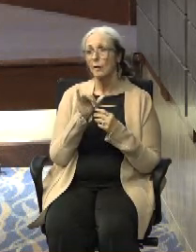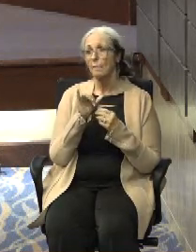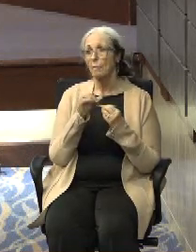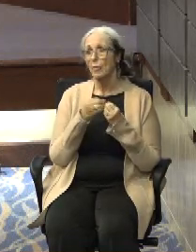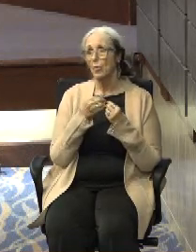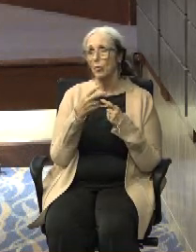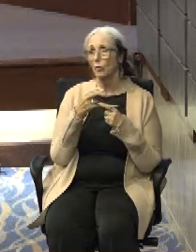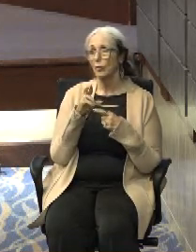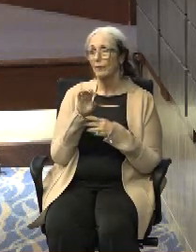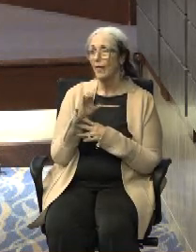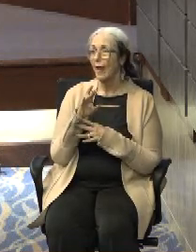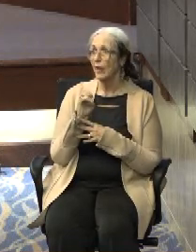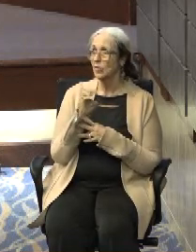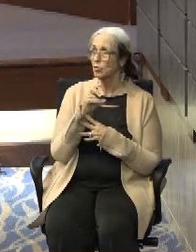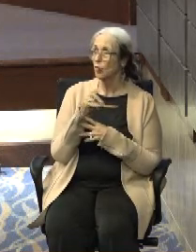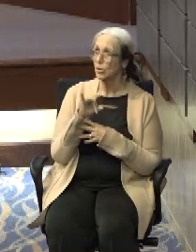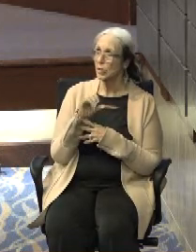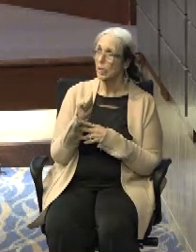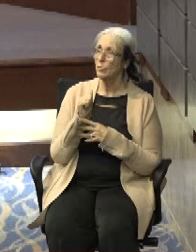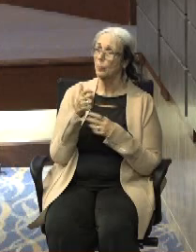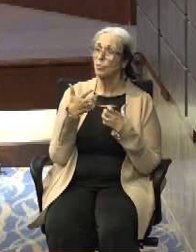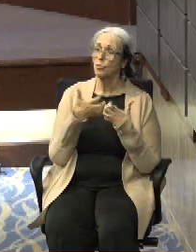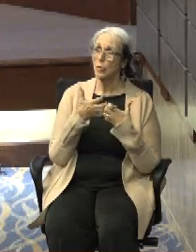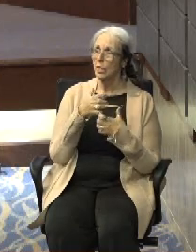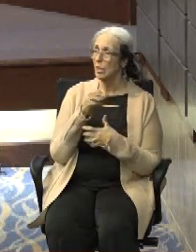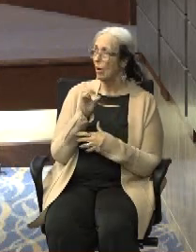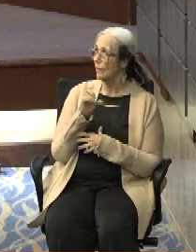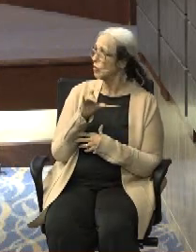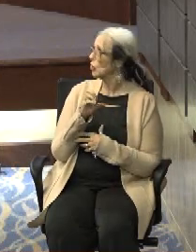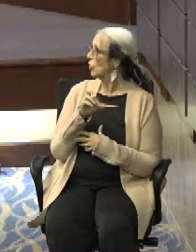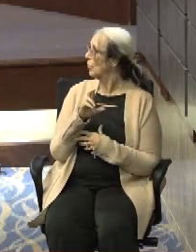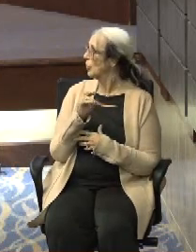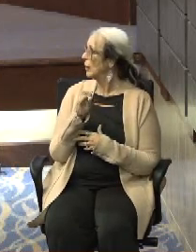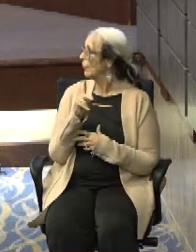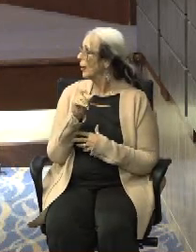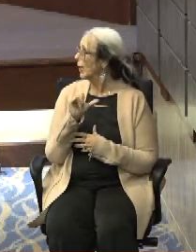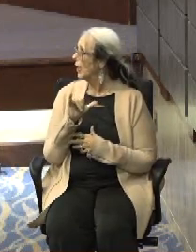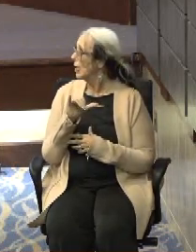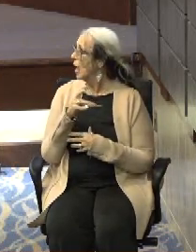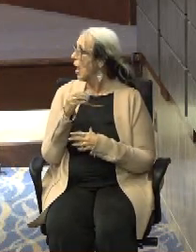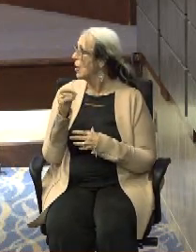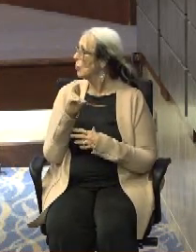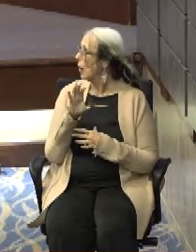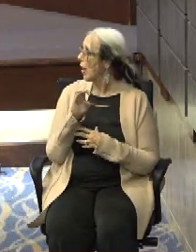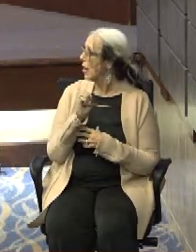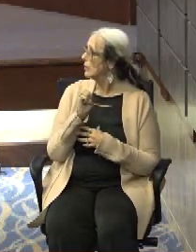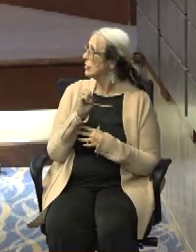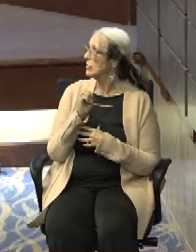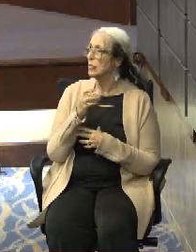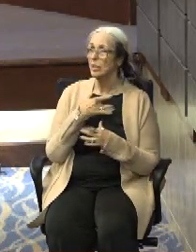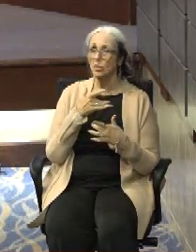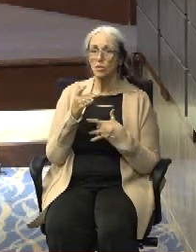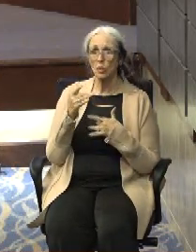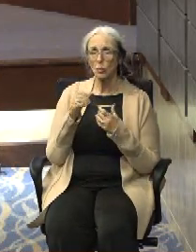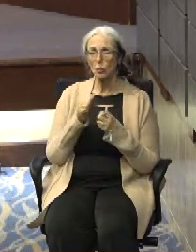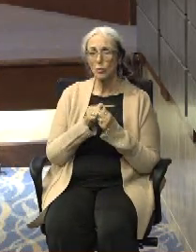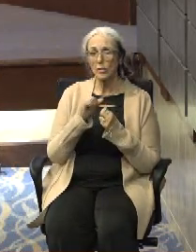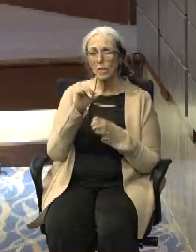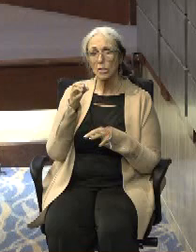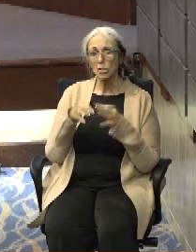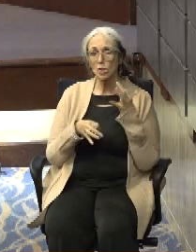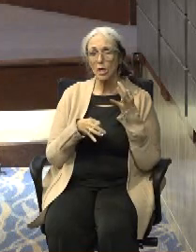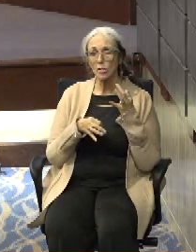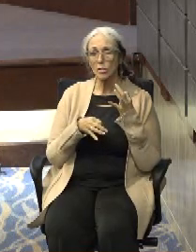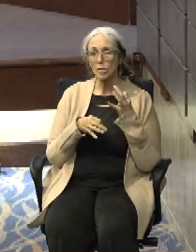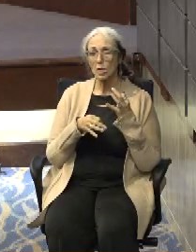breed bias here. Georgia belongs to a breed often stigmatized as bully breeds, and is raised concerned when the judge inquired her